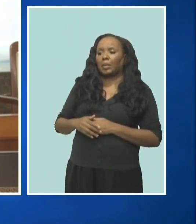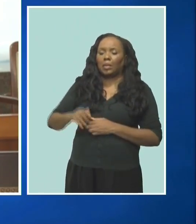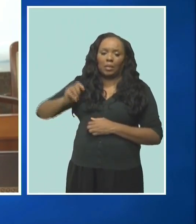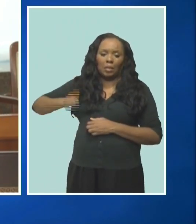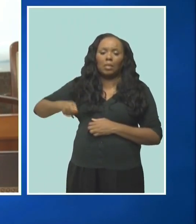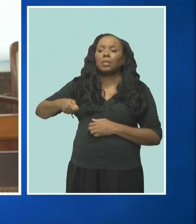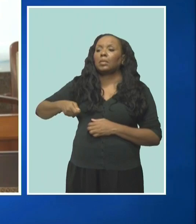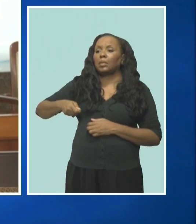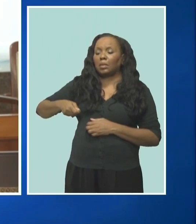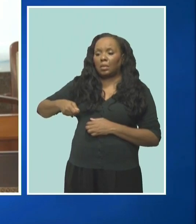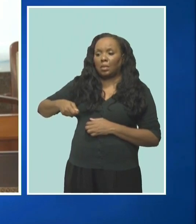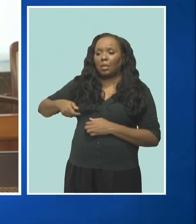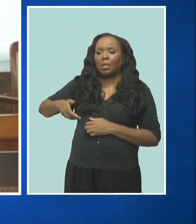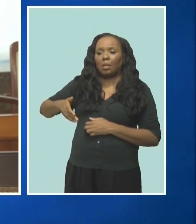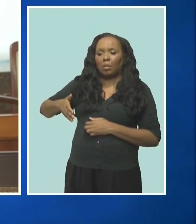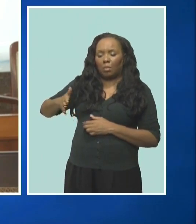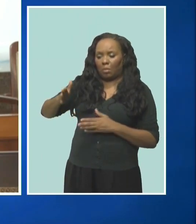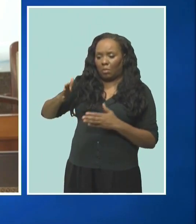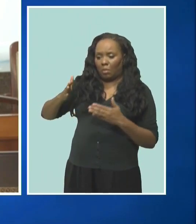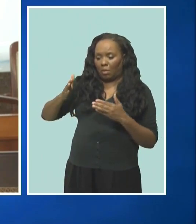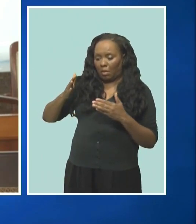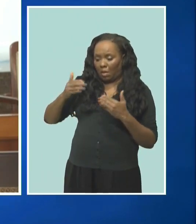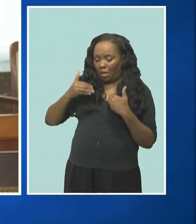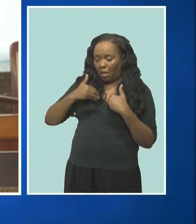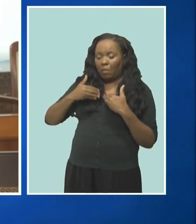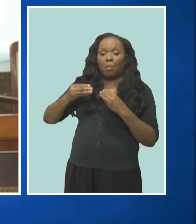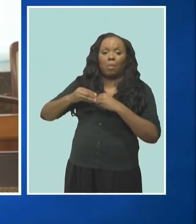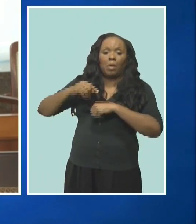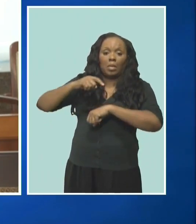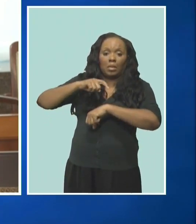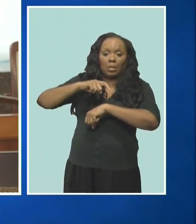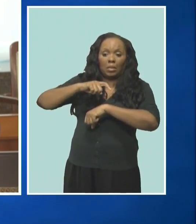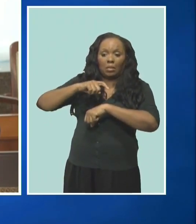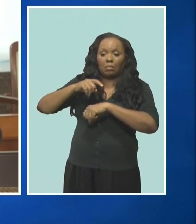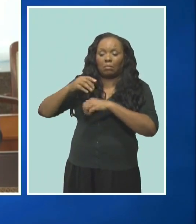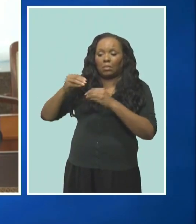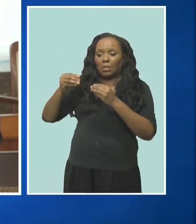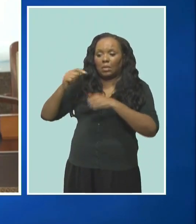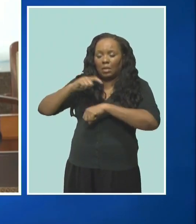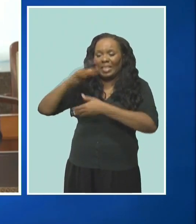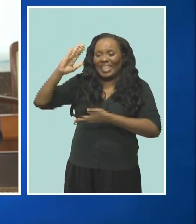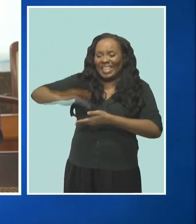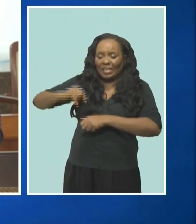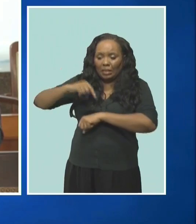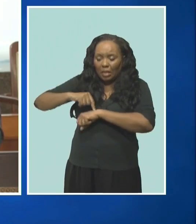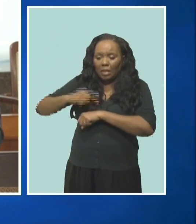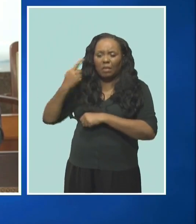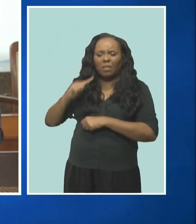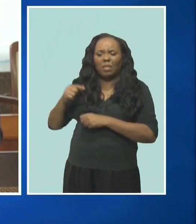certain elements, I can then allow them to go after the more sophisticated